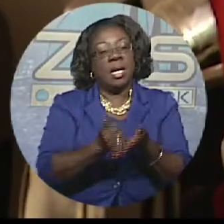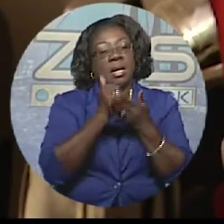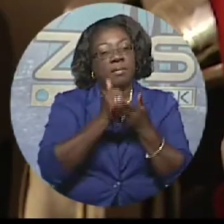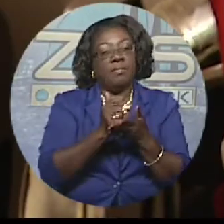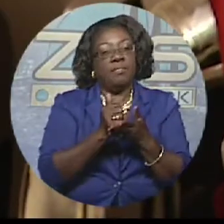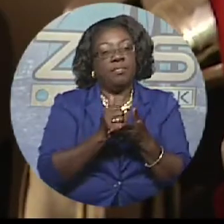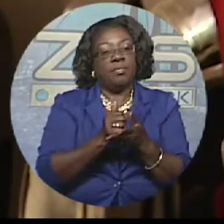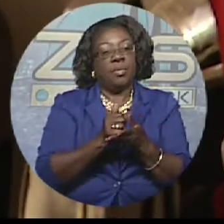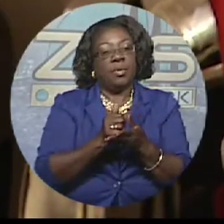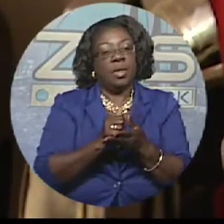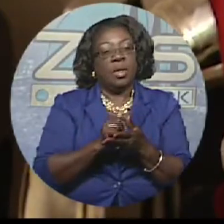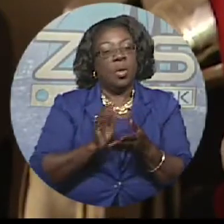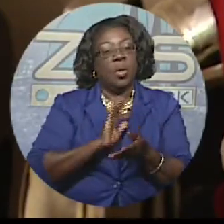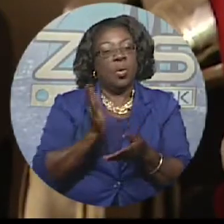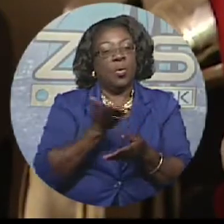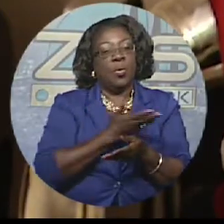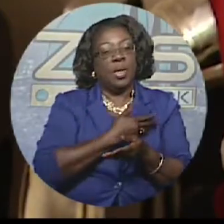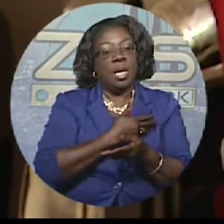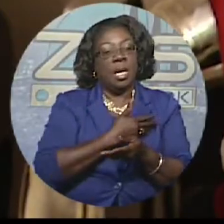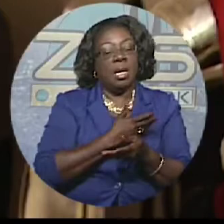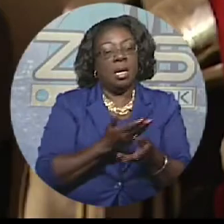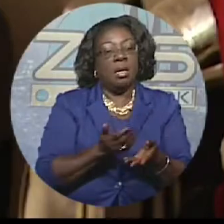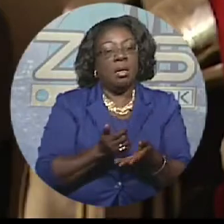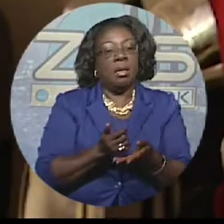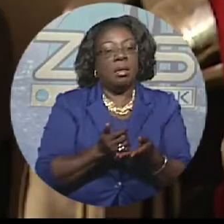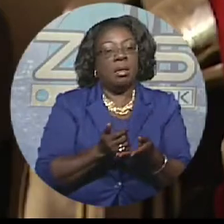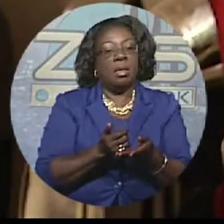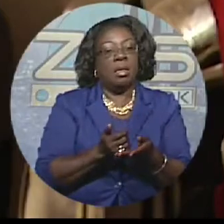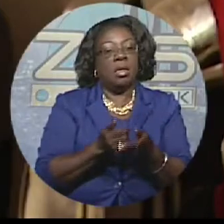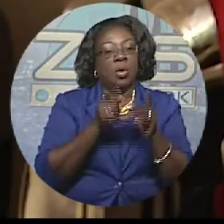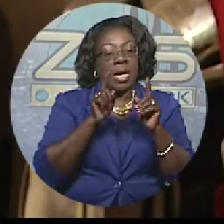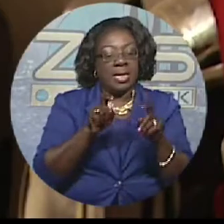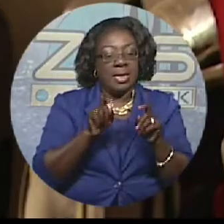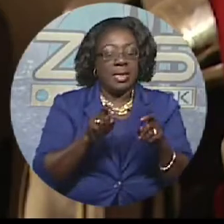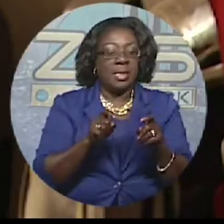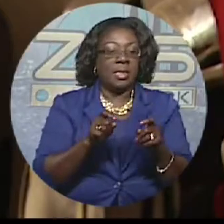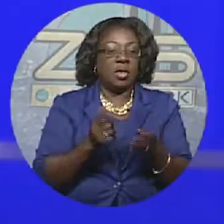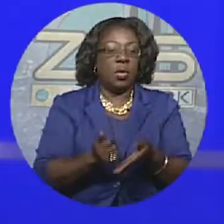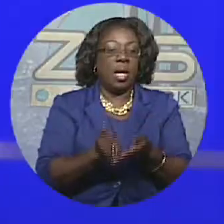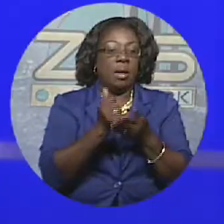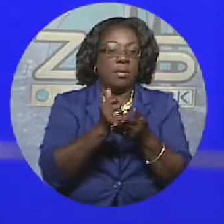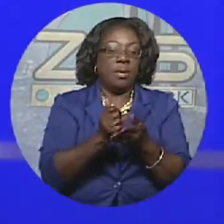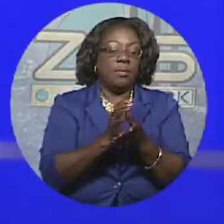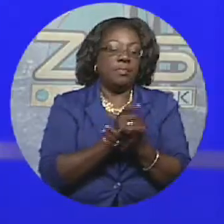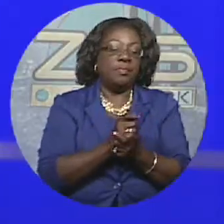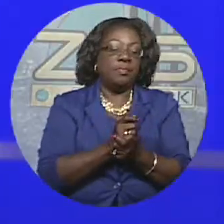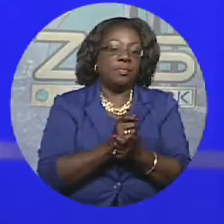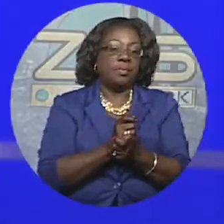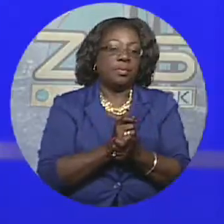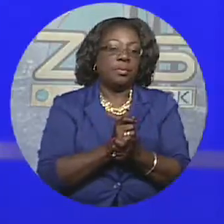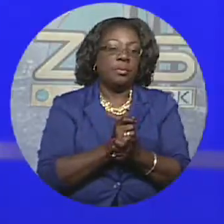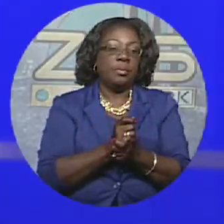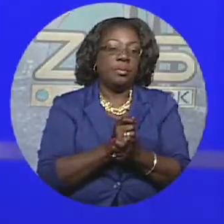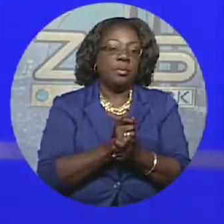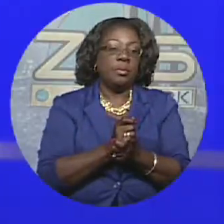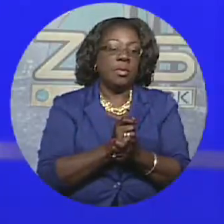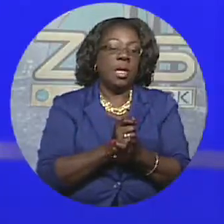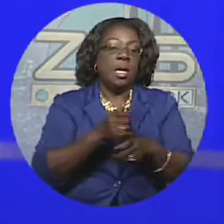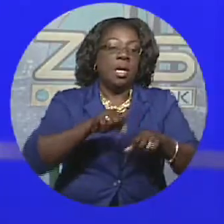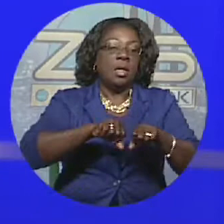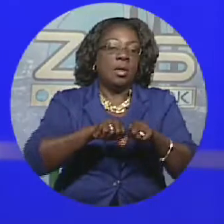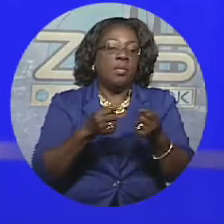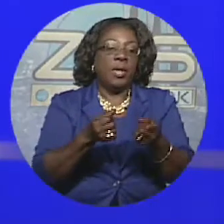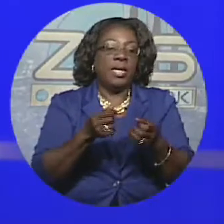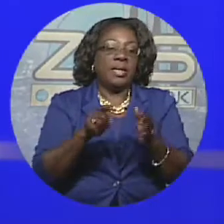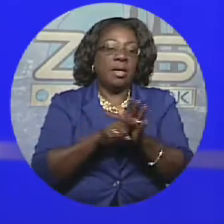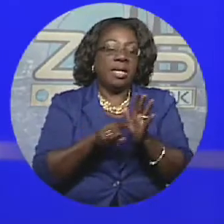a worthy pursuit, and we are summoning, what I say, the army of the good. The breakdown in the family structure has